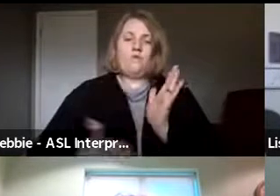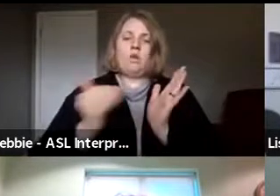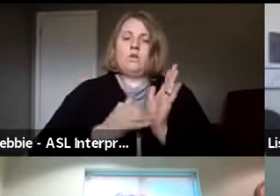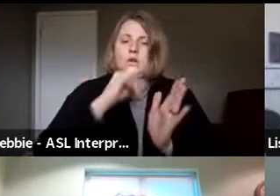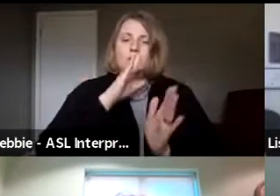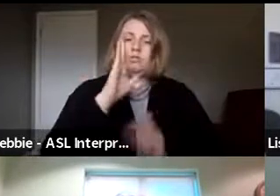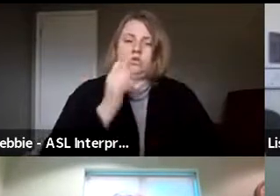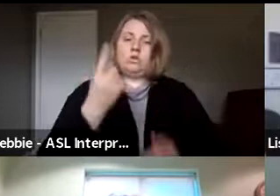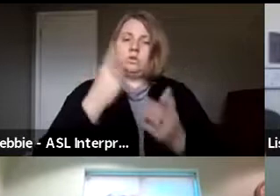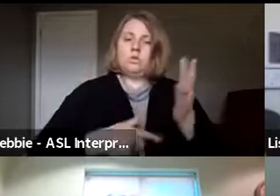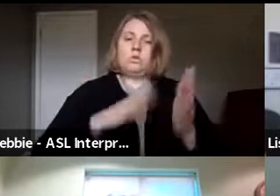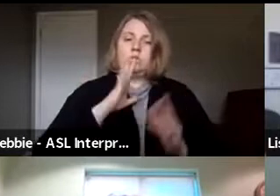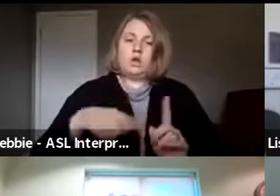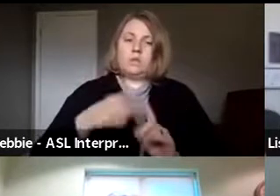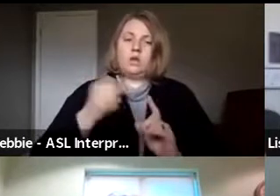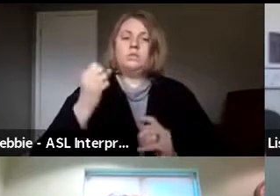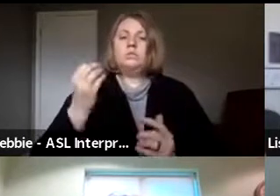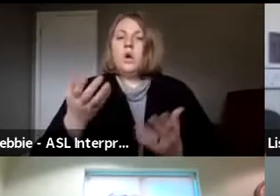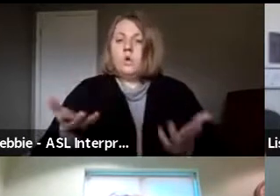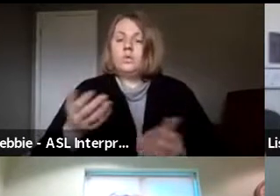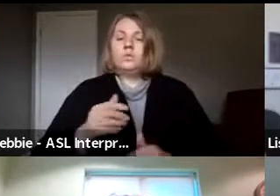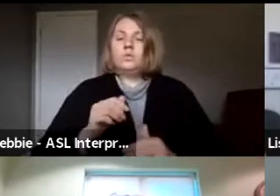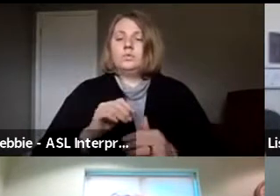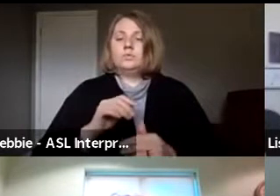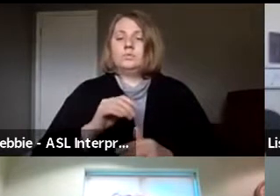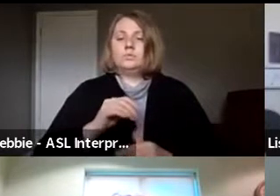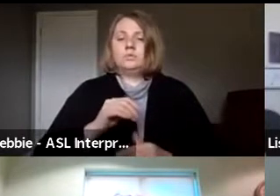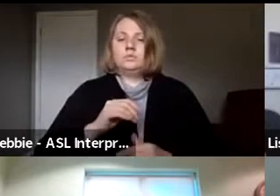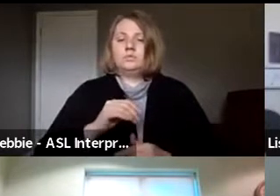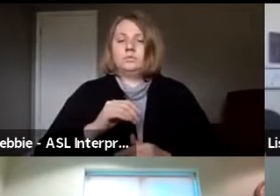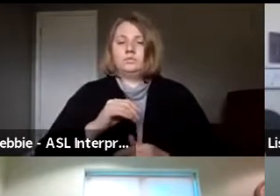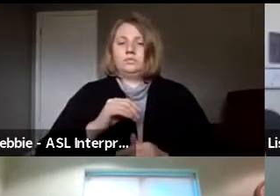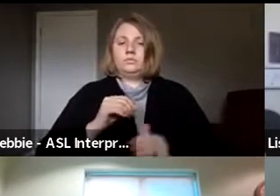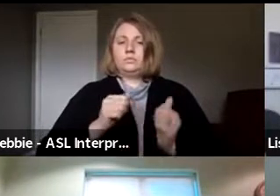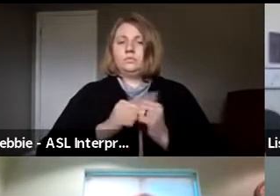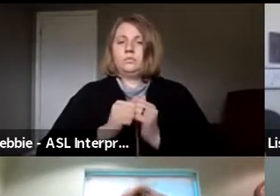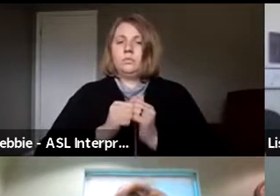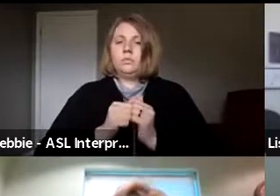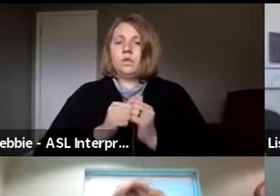talking about. So looking at the program takeaway that we have,